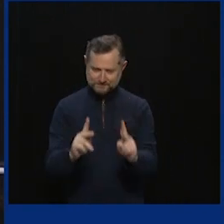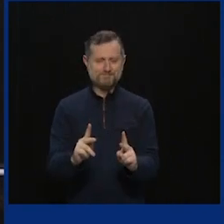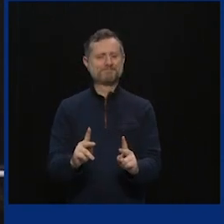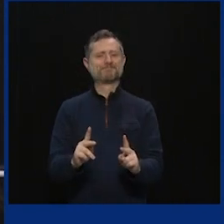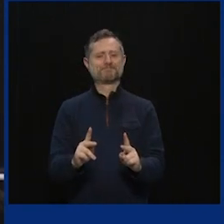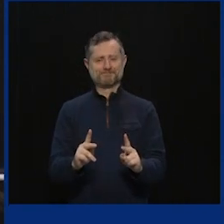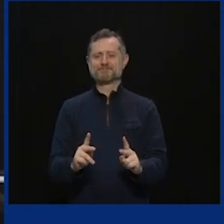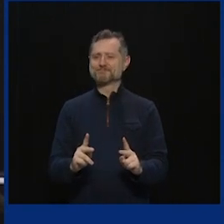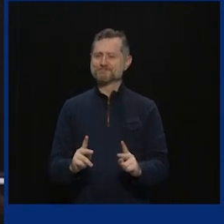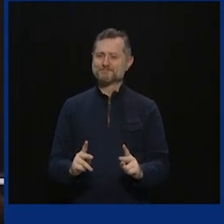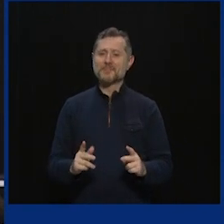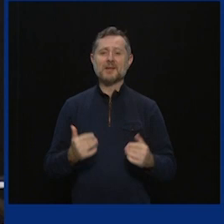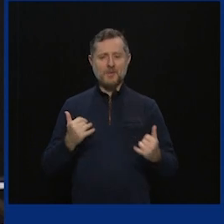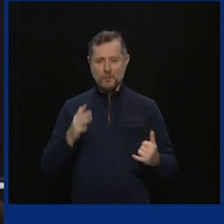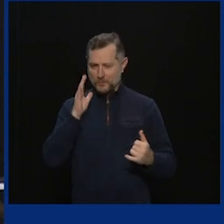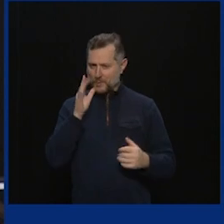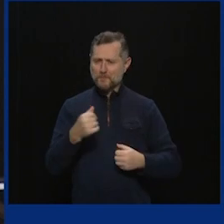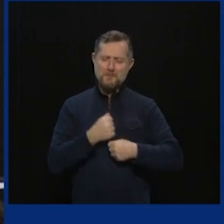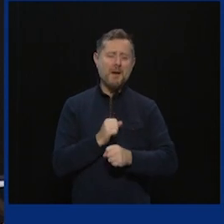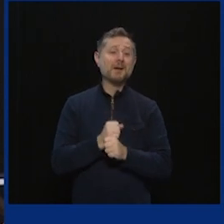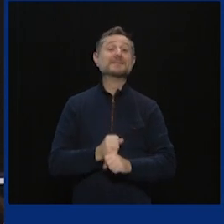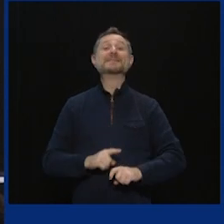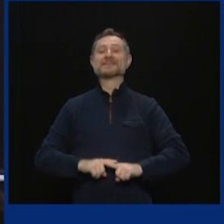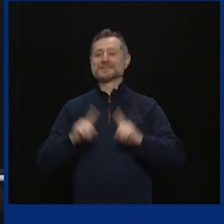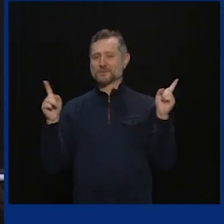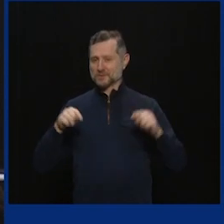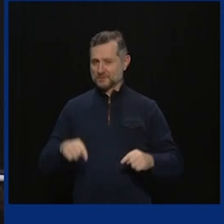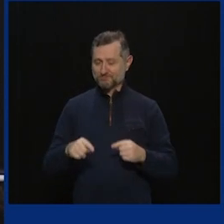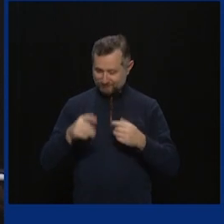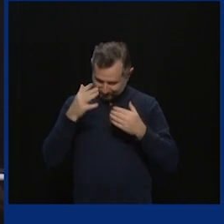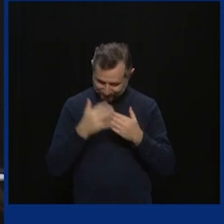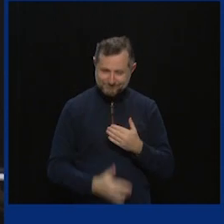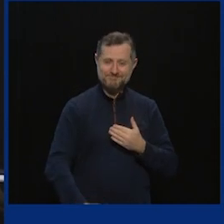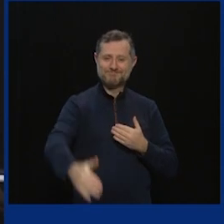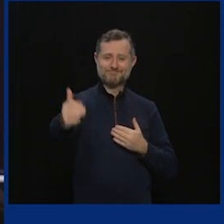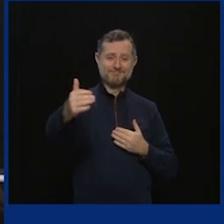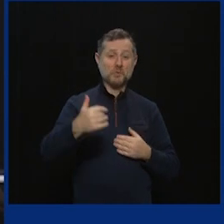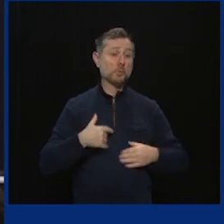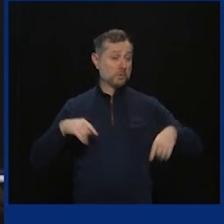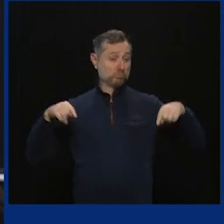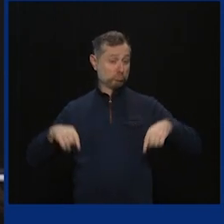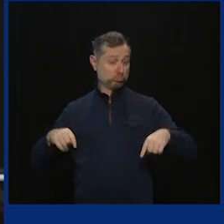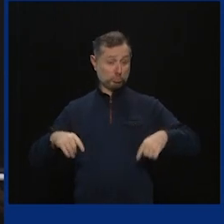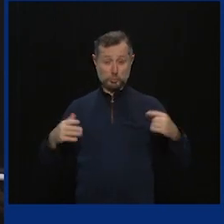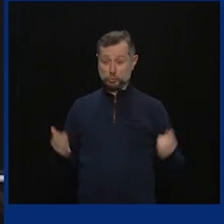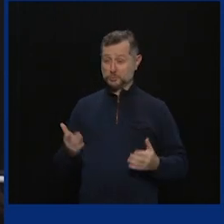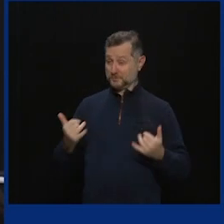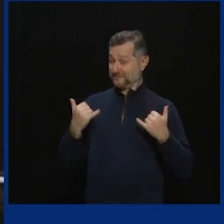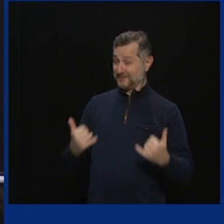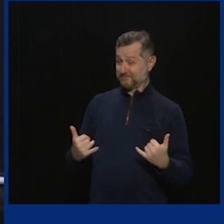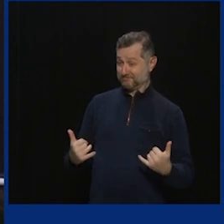a really different of a Chinese Chinatown here. Today is